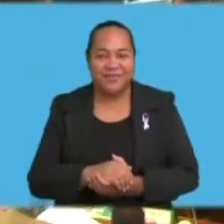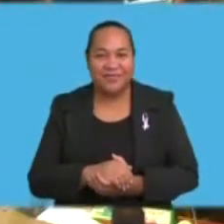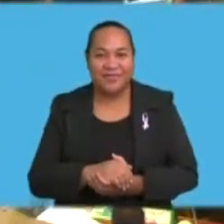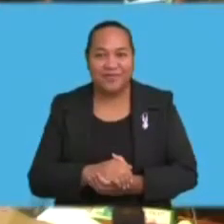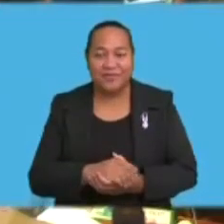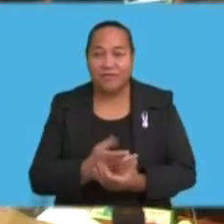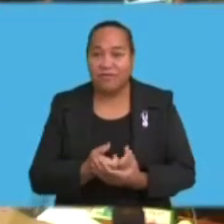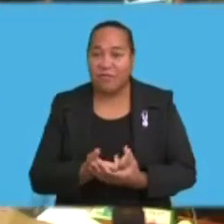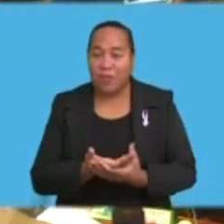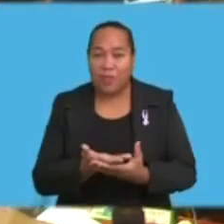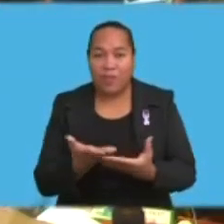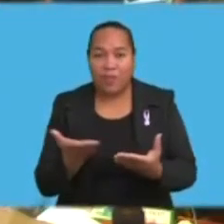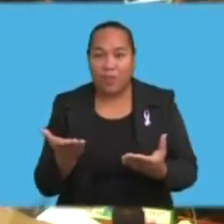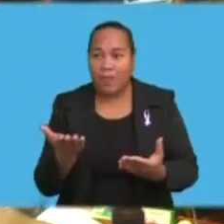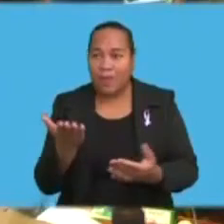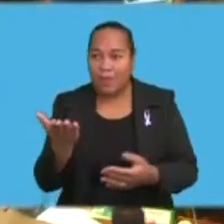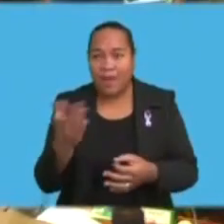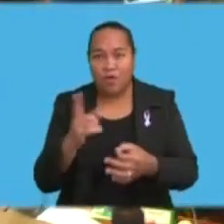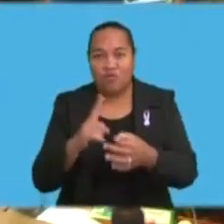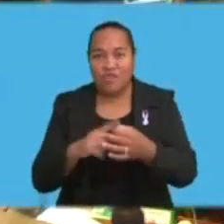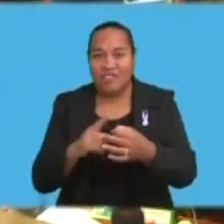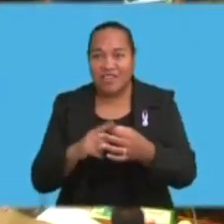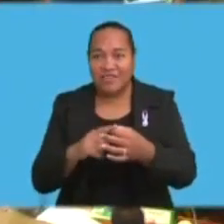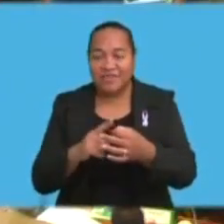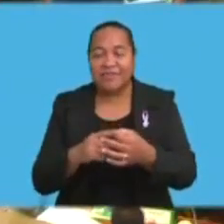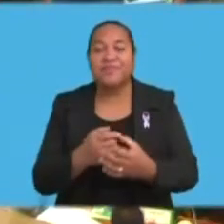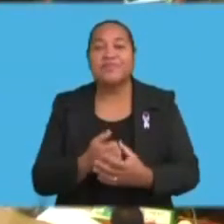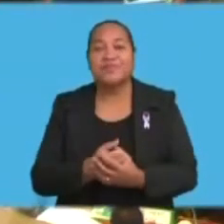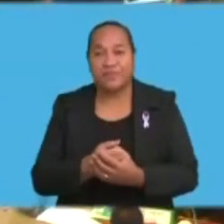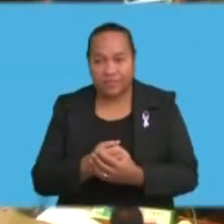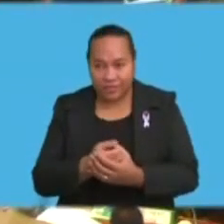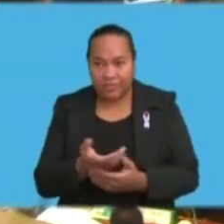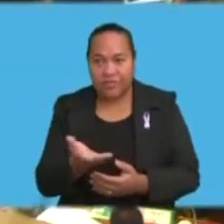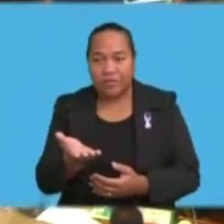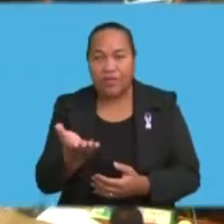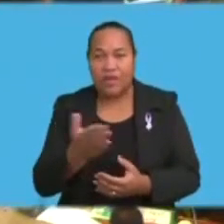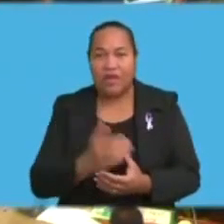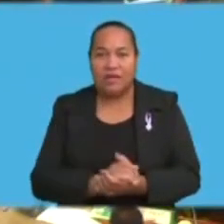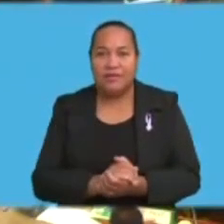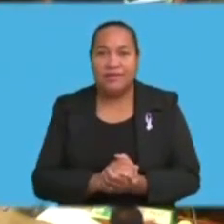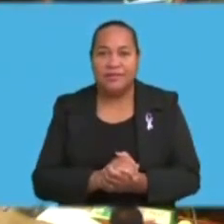Honourable Rande. Supplementary question, Madam Speaker. Supplementary question.